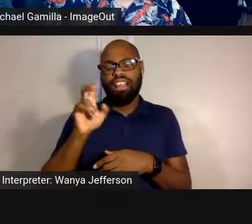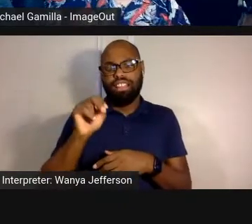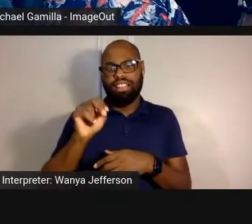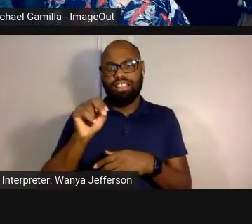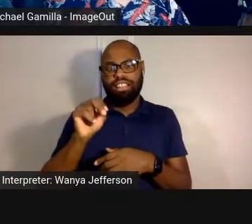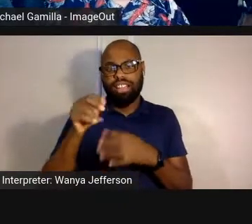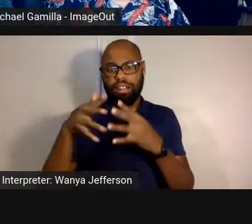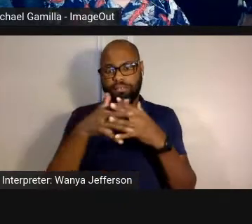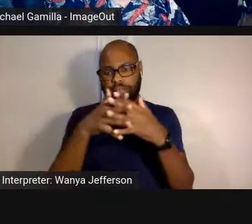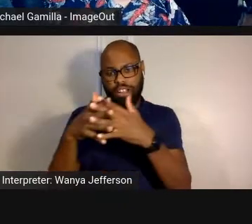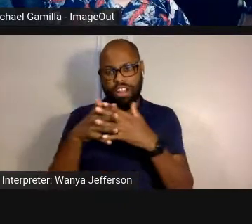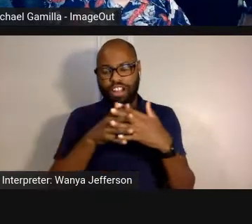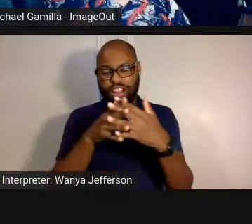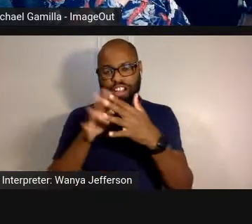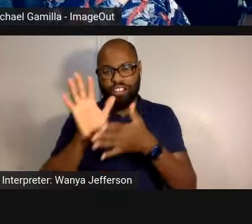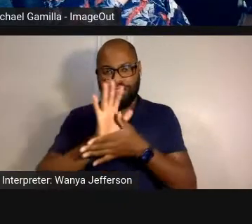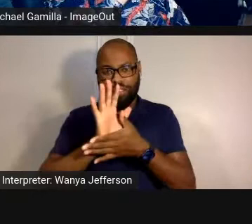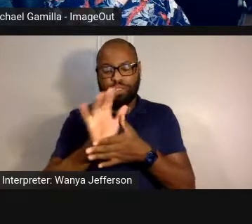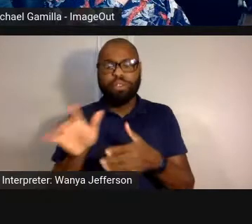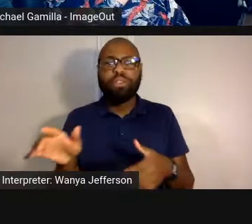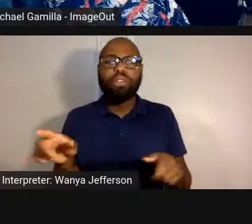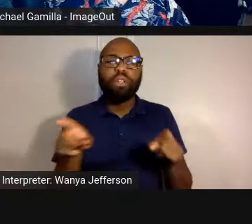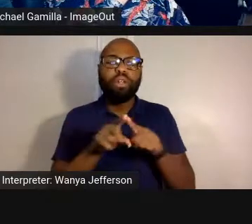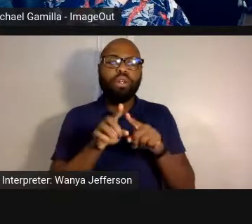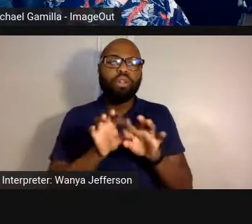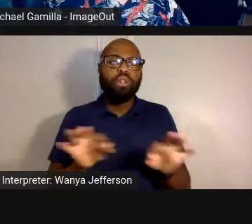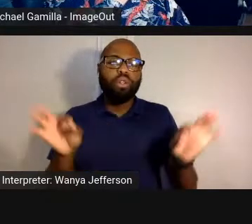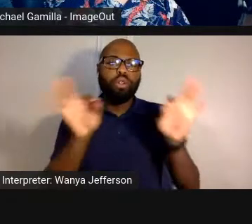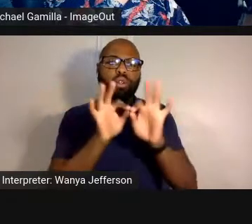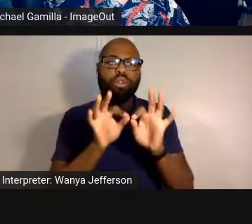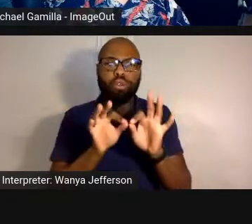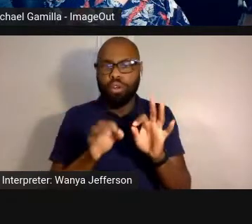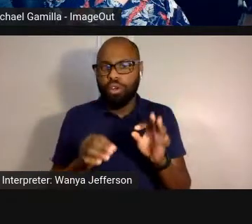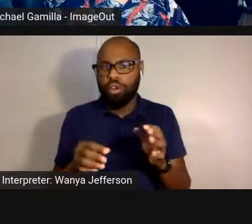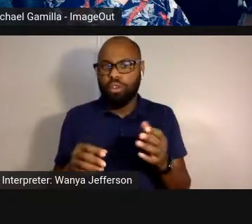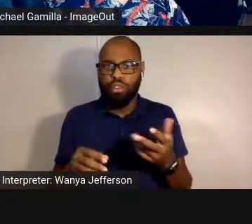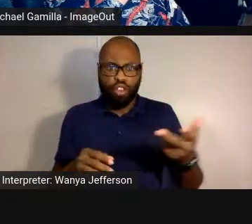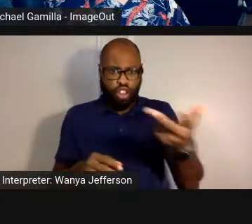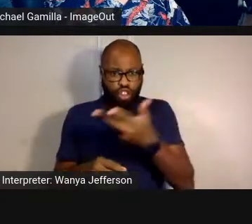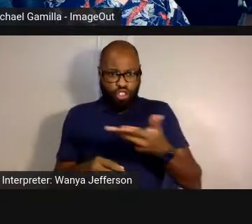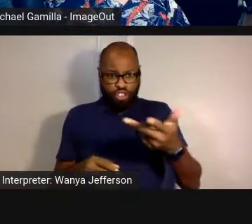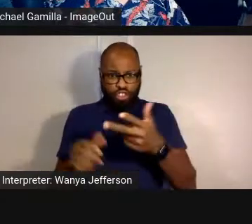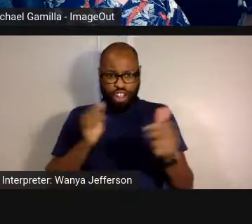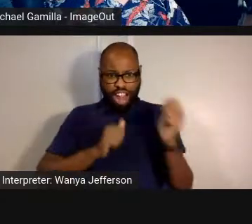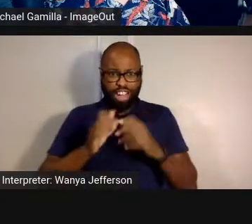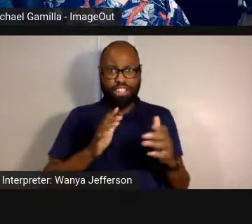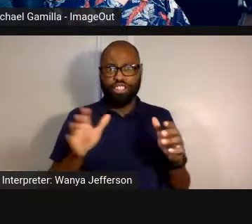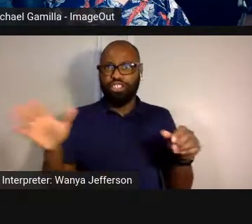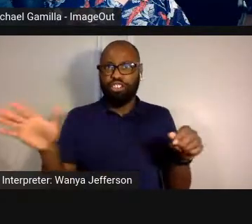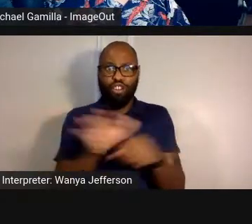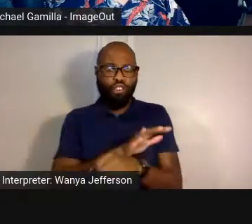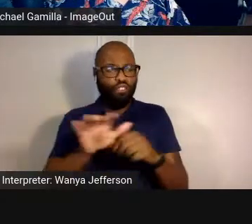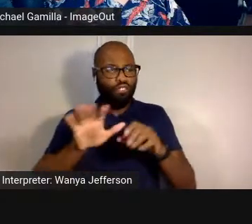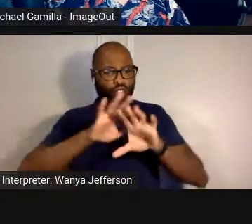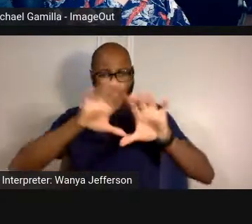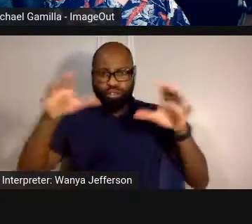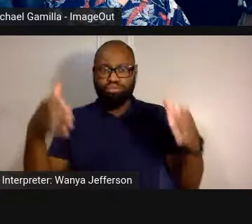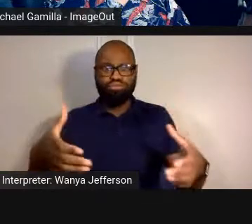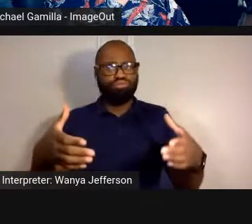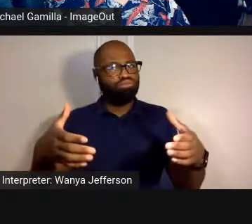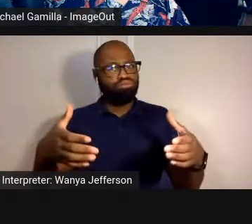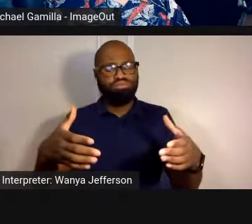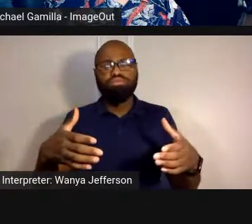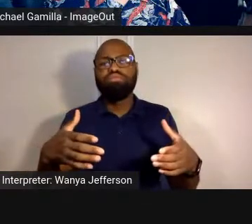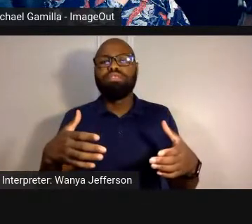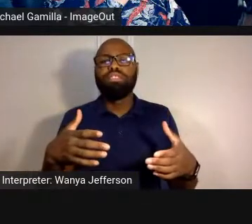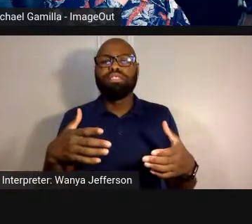things was, you know, this bond that we created with these three actors and with our whole cast and our crew. You know,